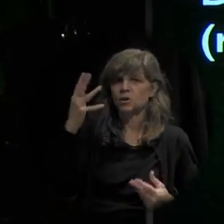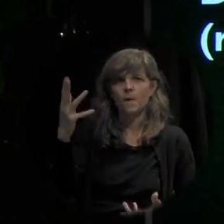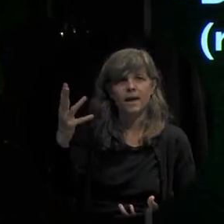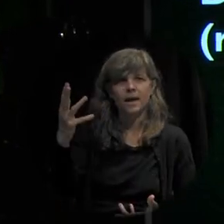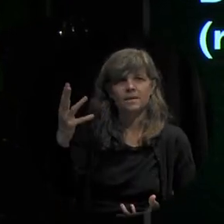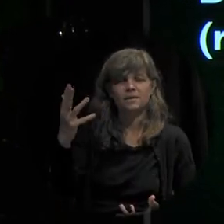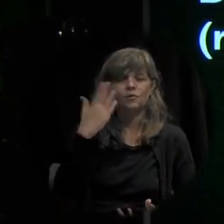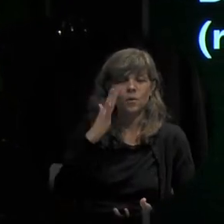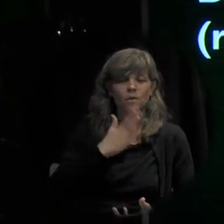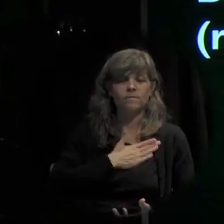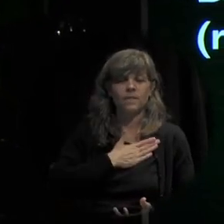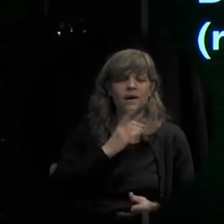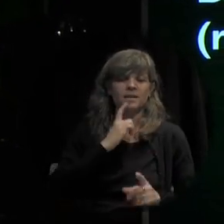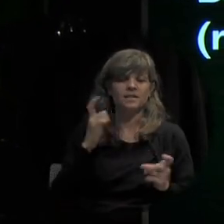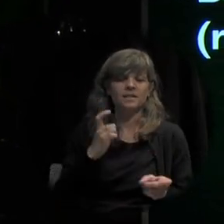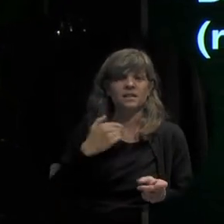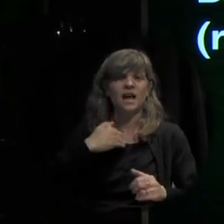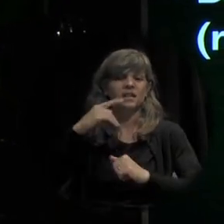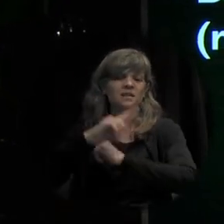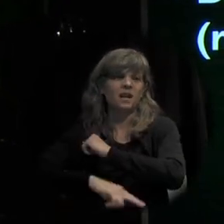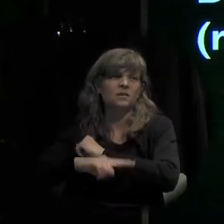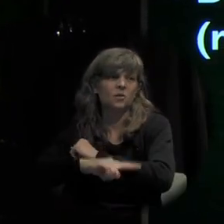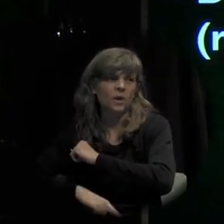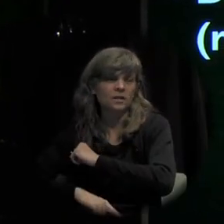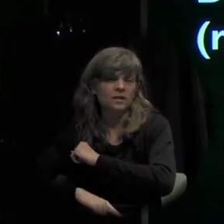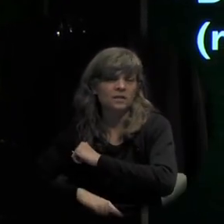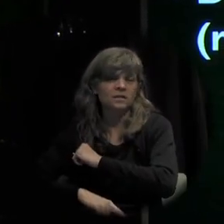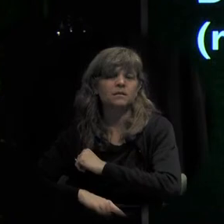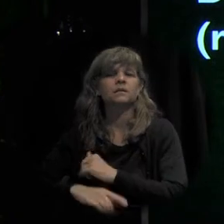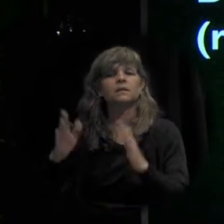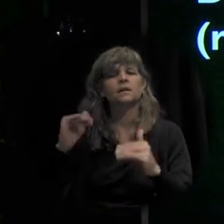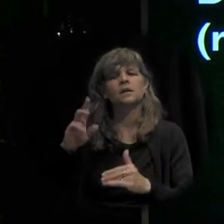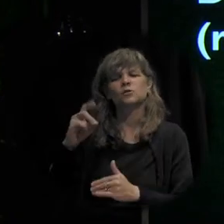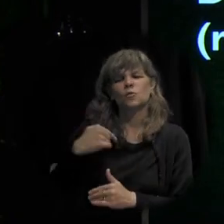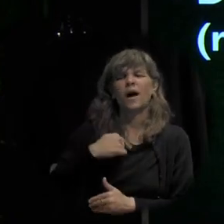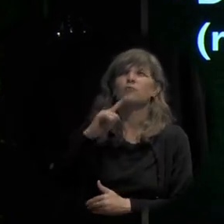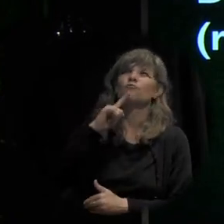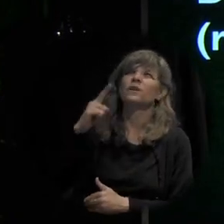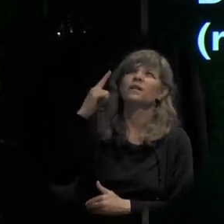consequences for my sin? Do I really understand